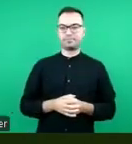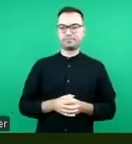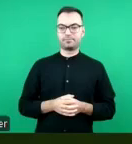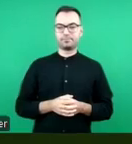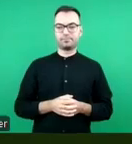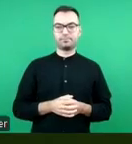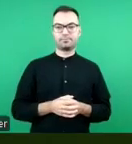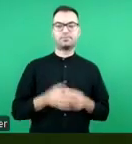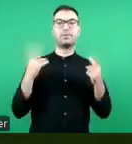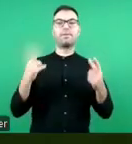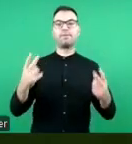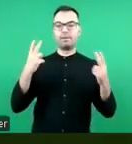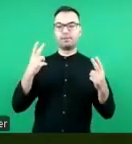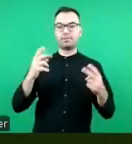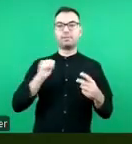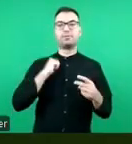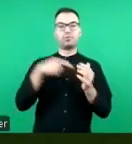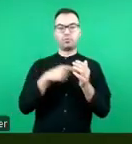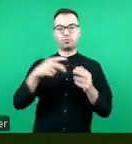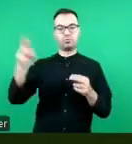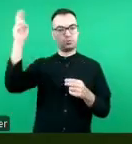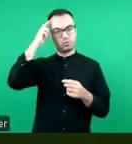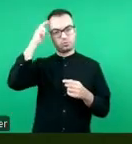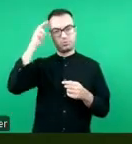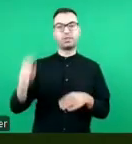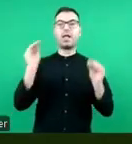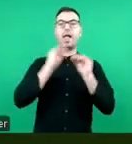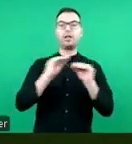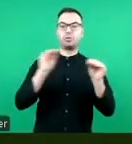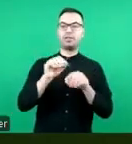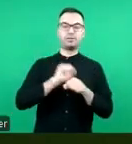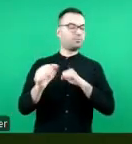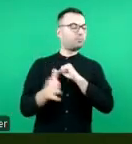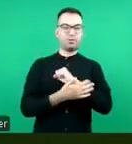So it's key to understand that, and I think education is key, and